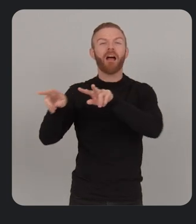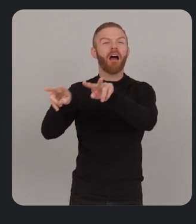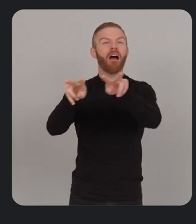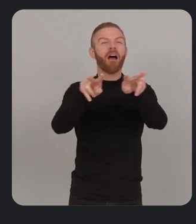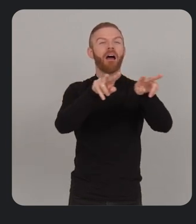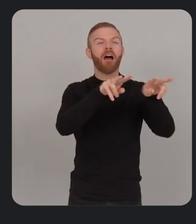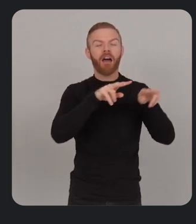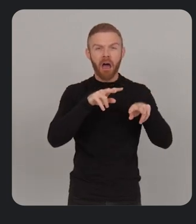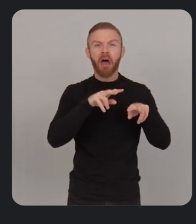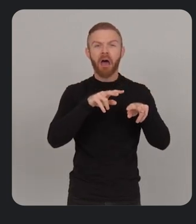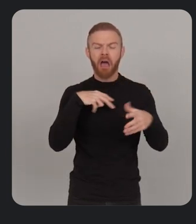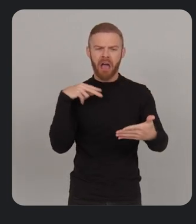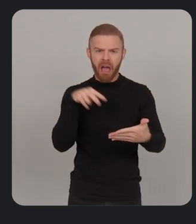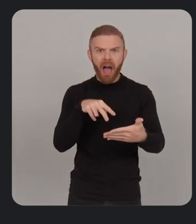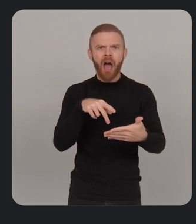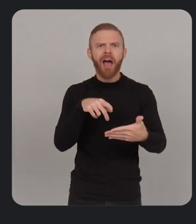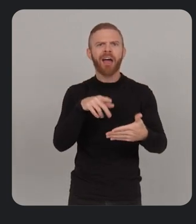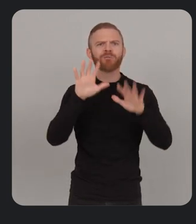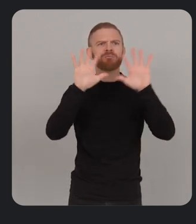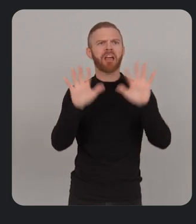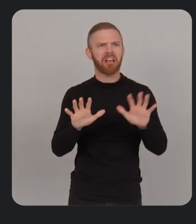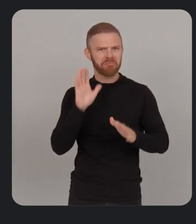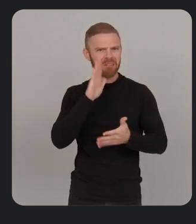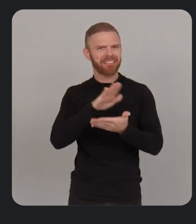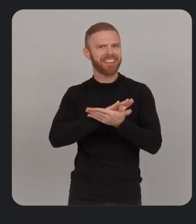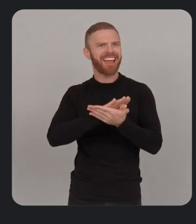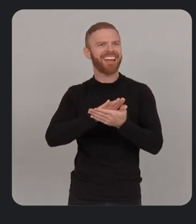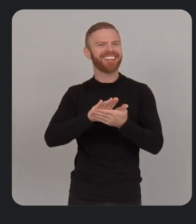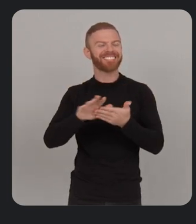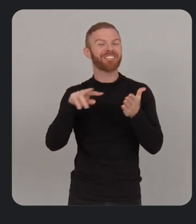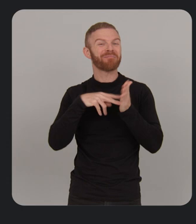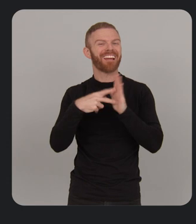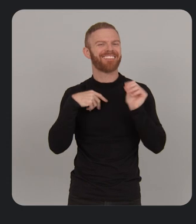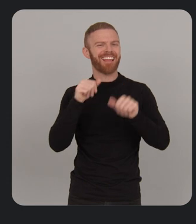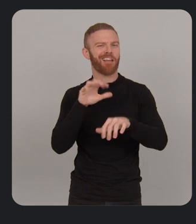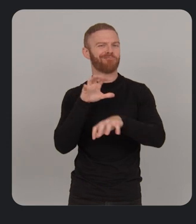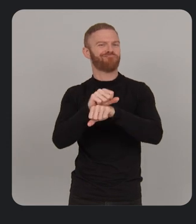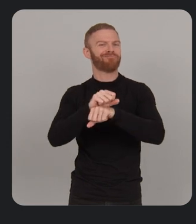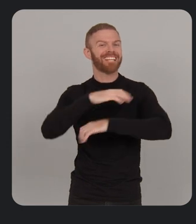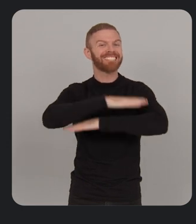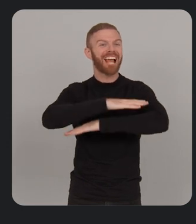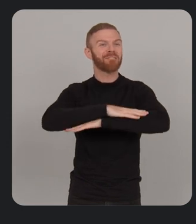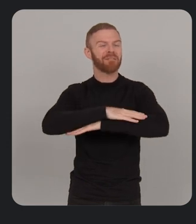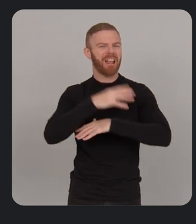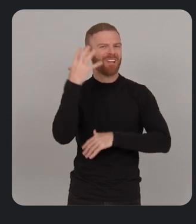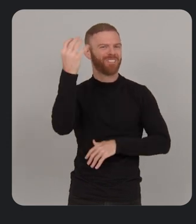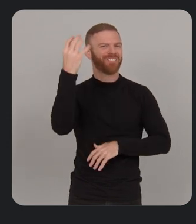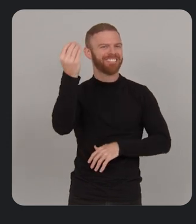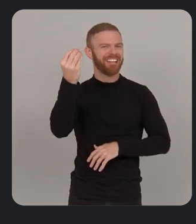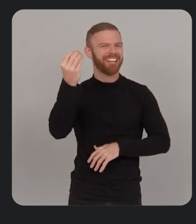I can even see that the weather would be really nice, which means I could book a table outside.